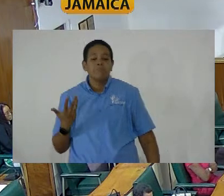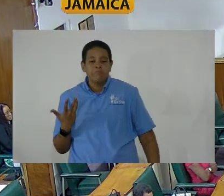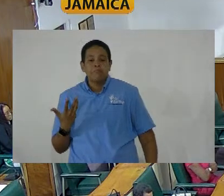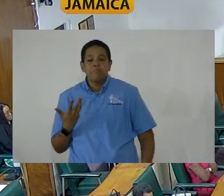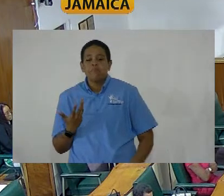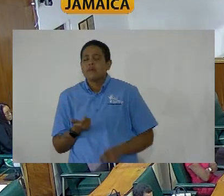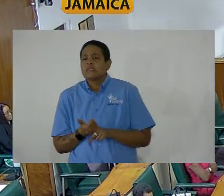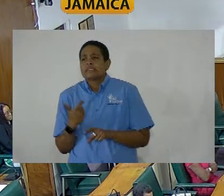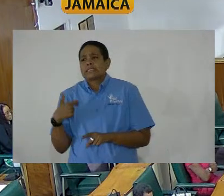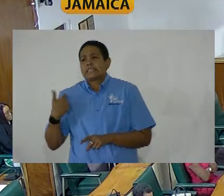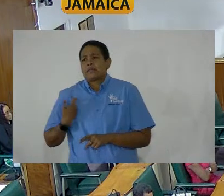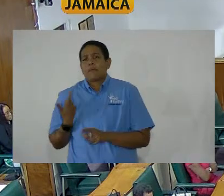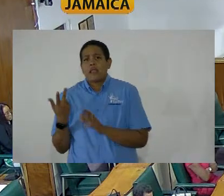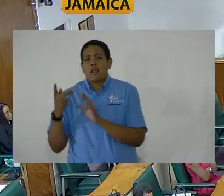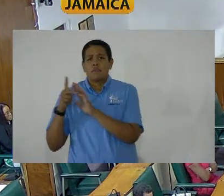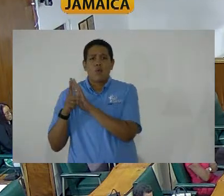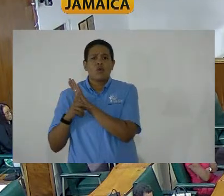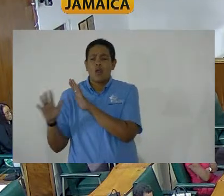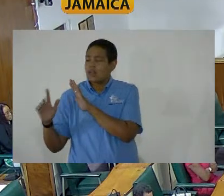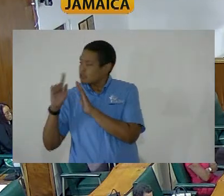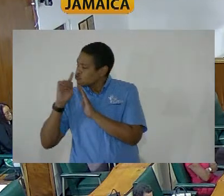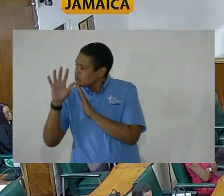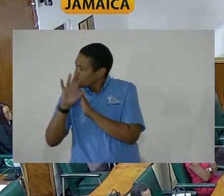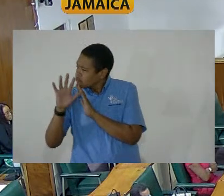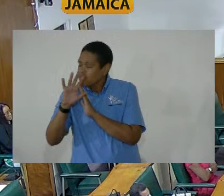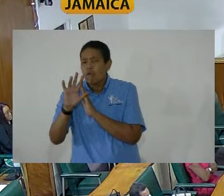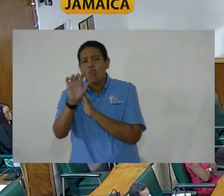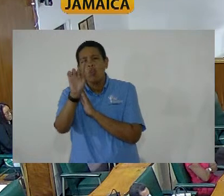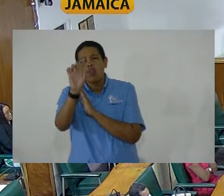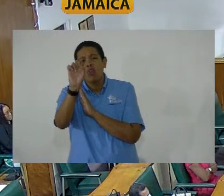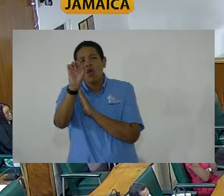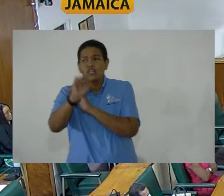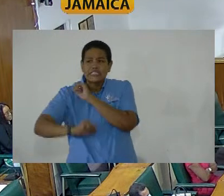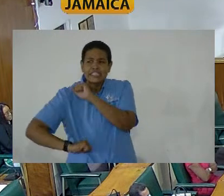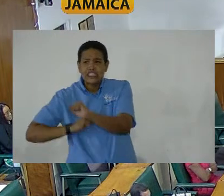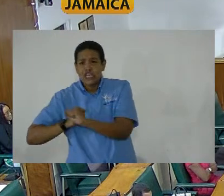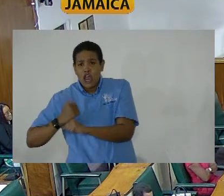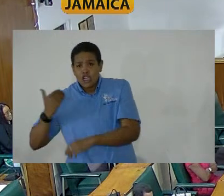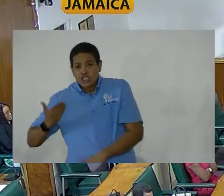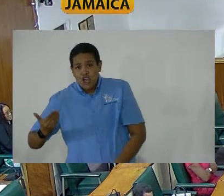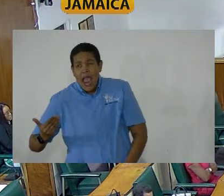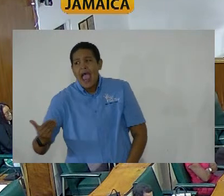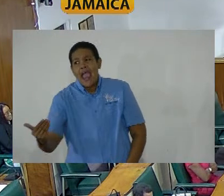It has been at least a 30-year trek.